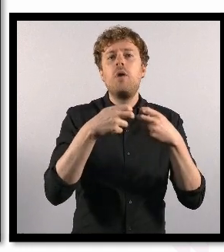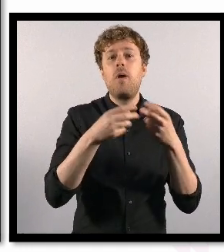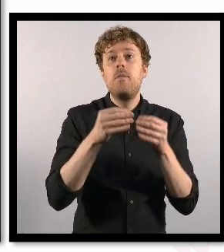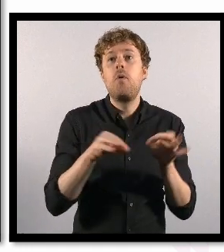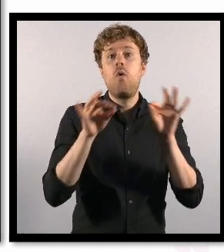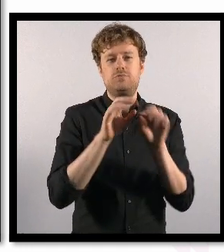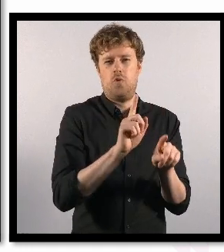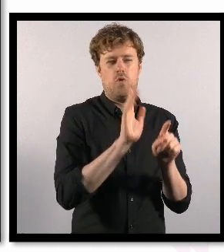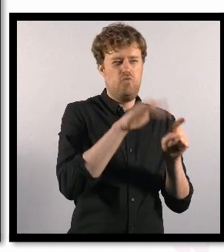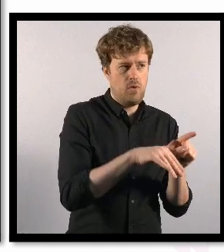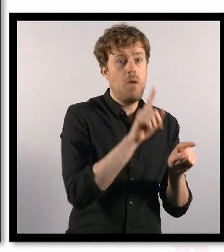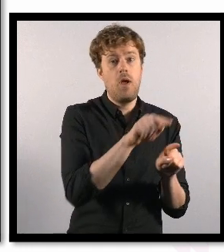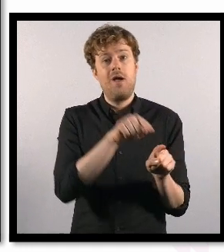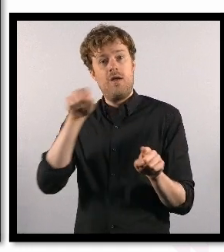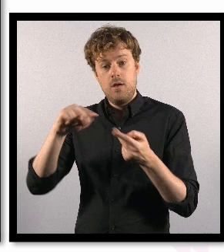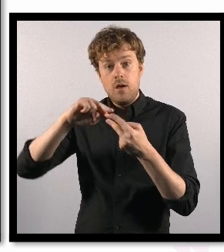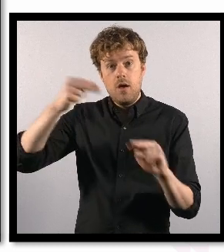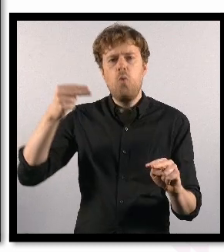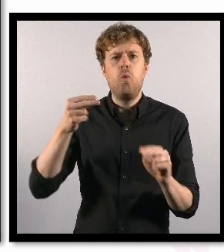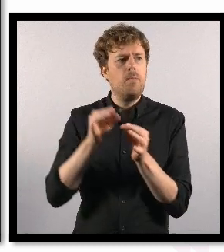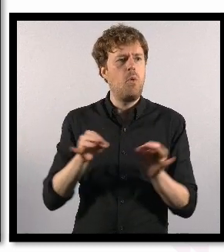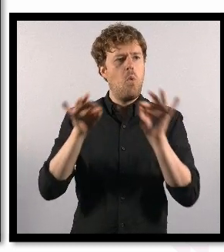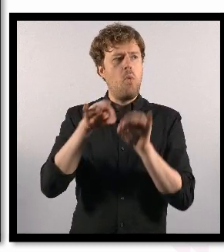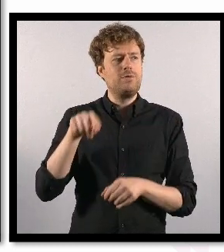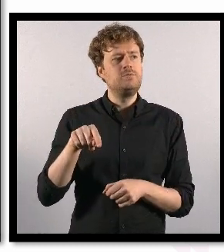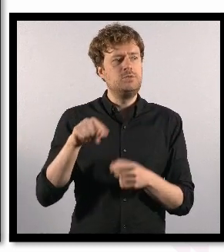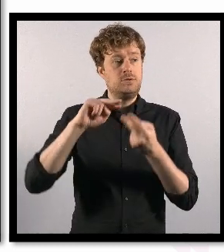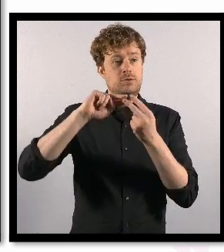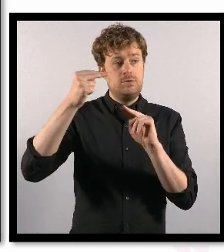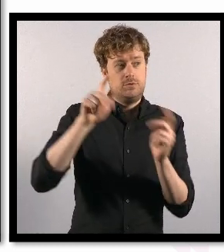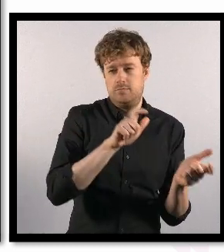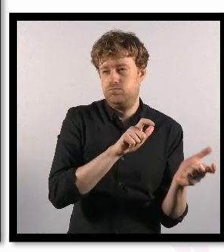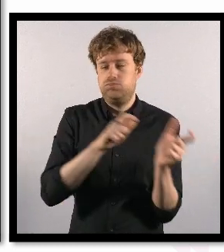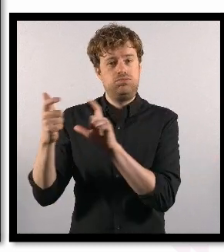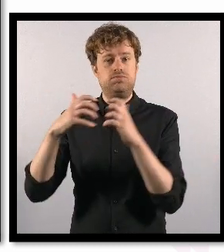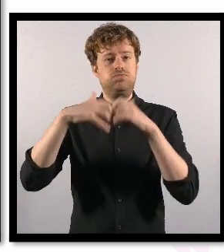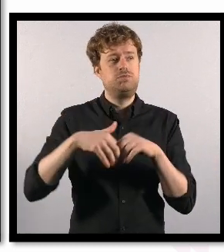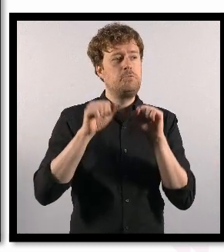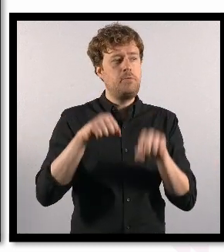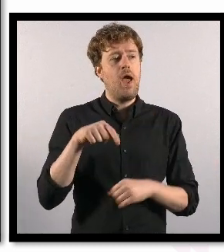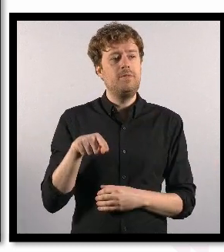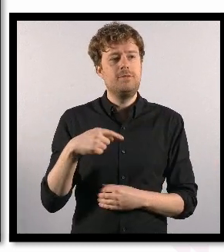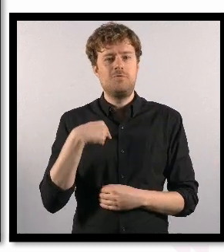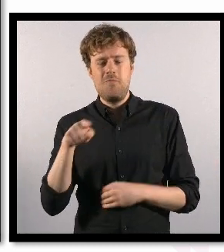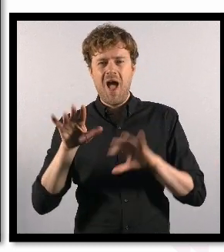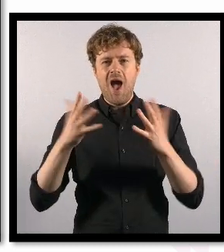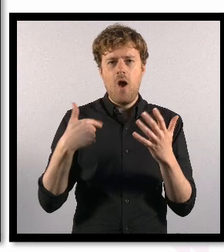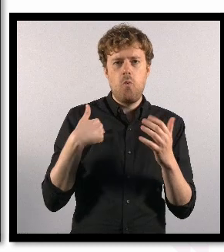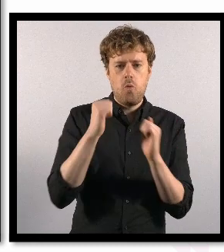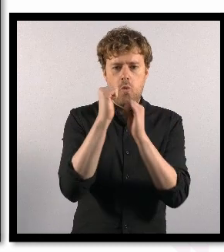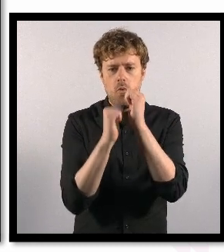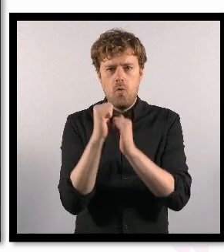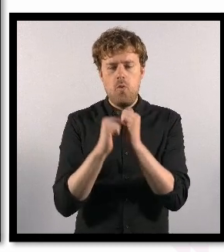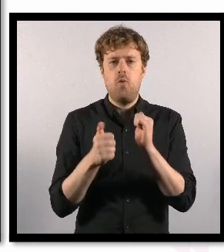a completely new ensemble evaluation metric. And before thinking about any kind of AI-driven